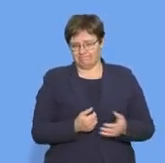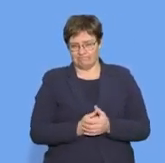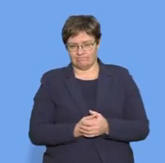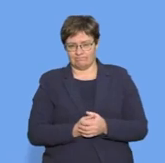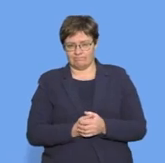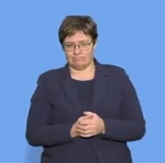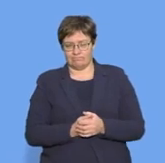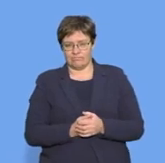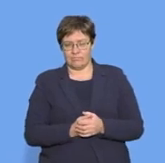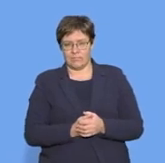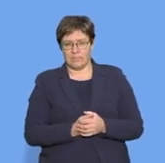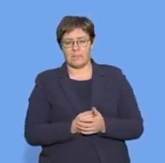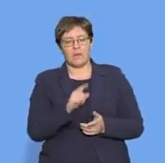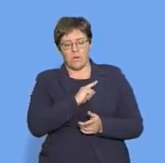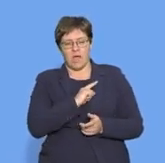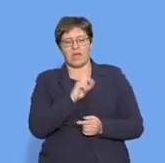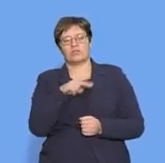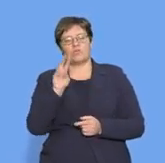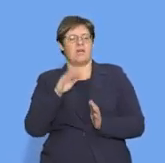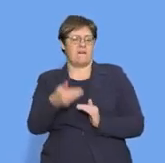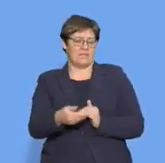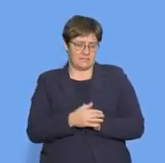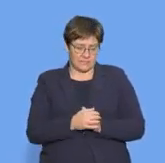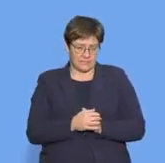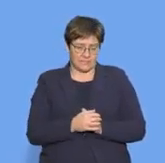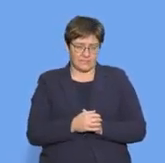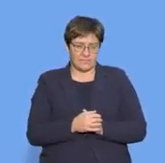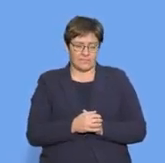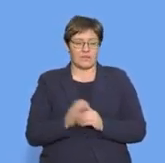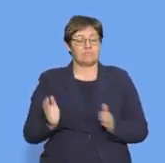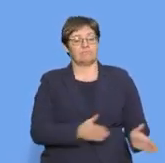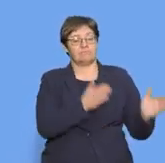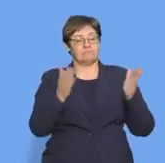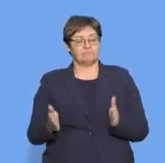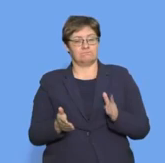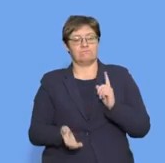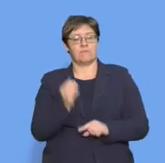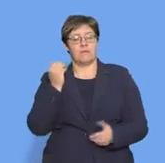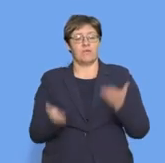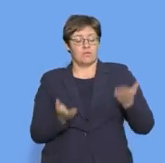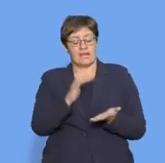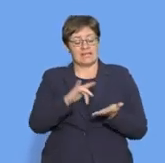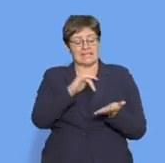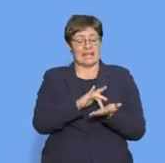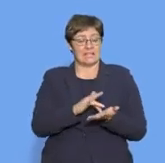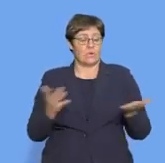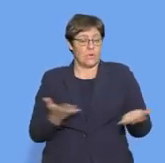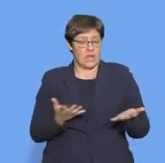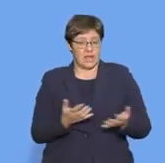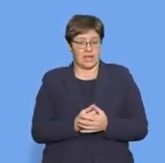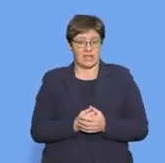radius, because you are going to square it after all. Then determine the equation with a center